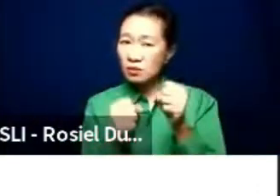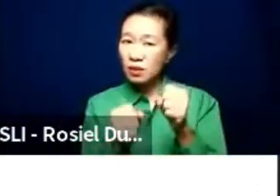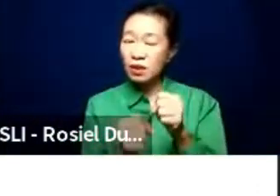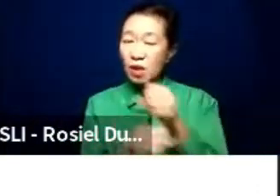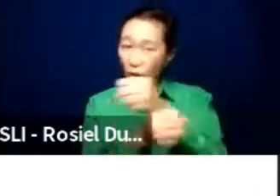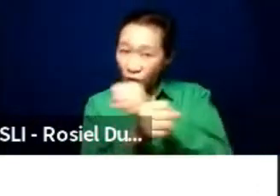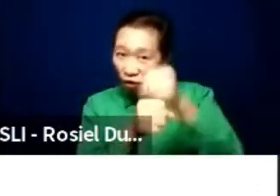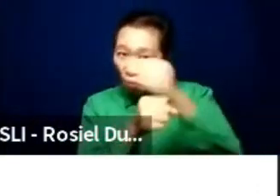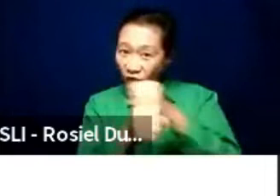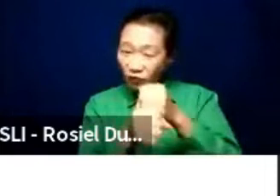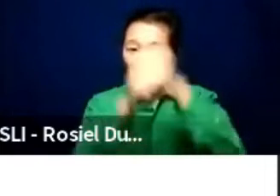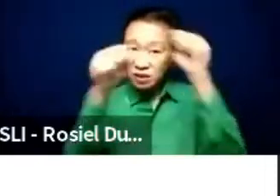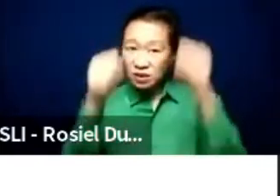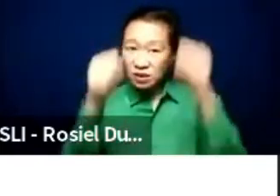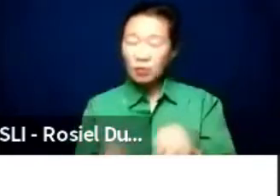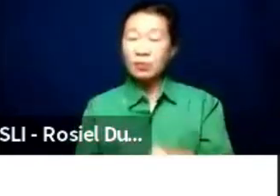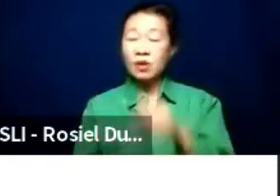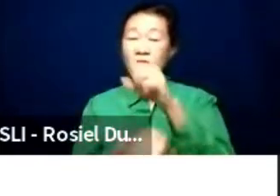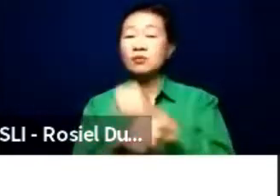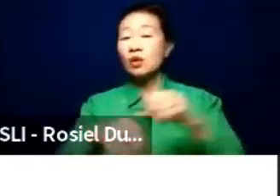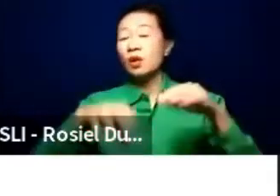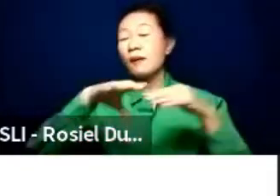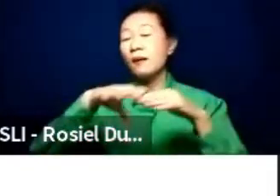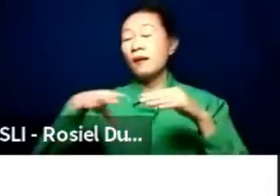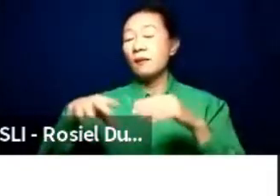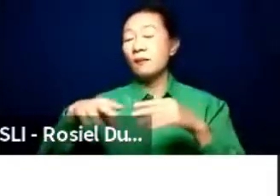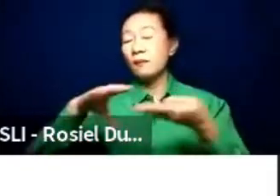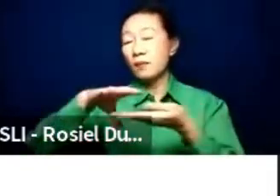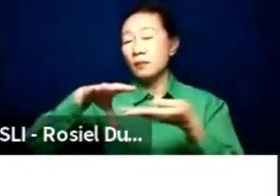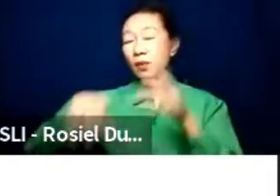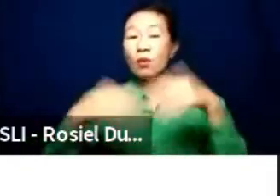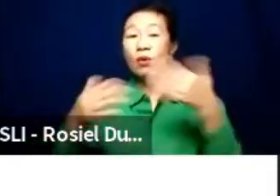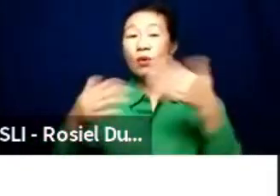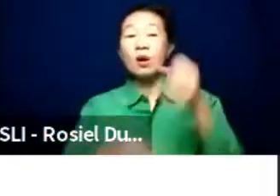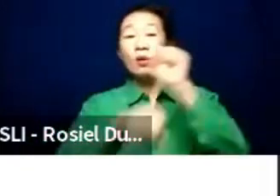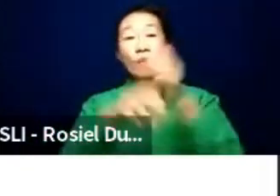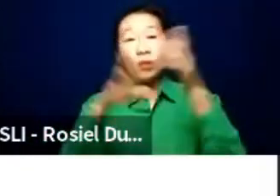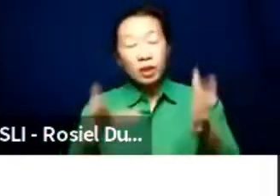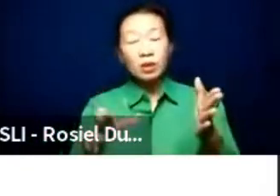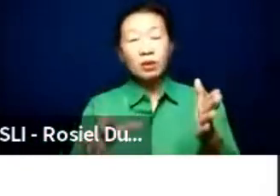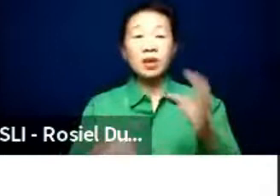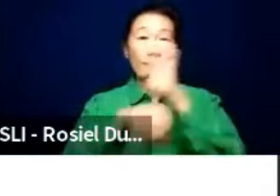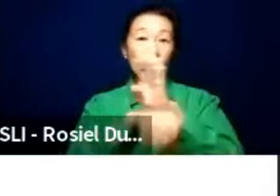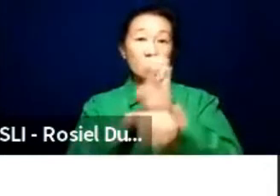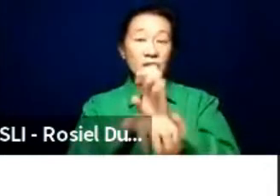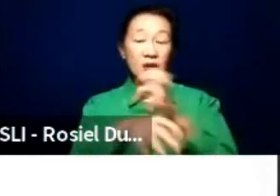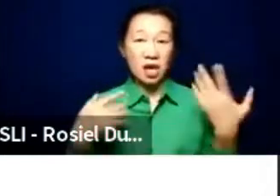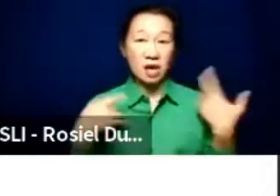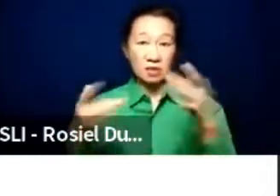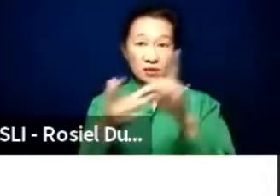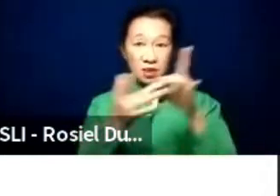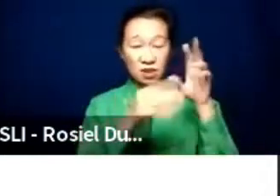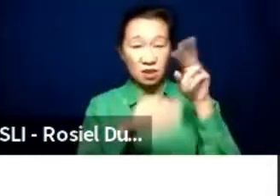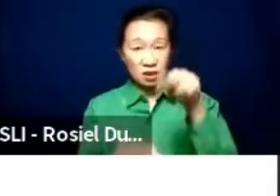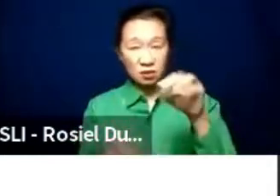shop or a small bakery. Tapos all the students or all the workers or the employees have special needs or